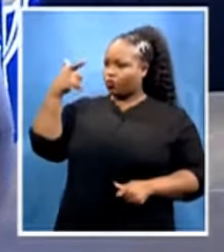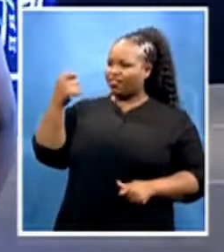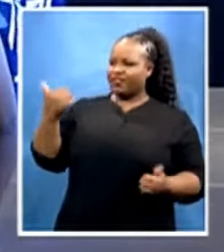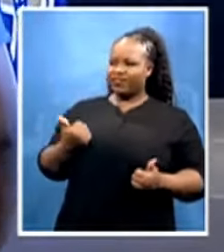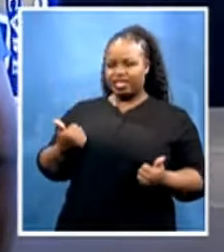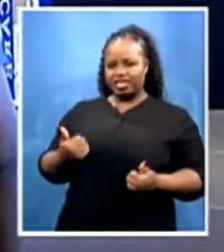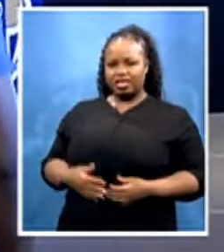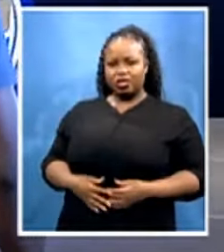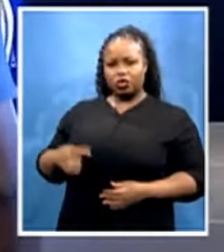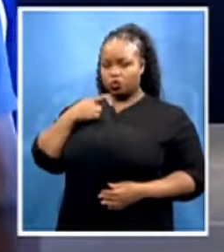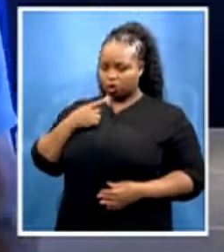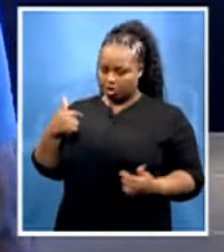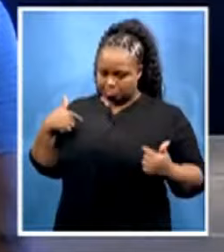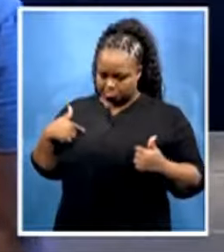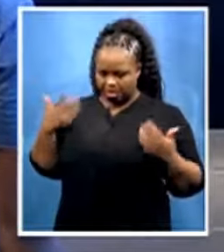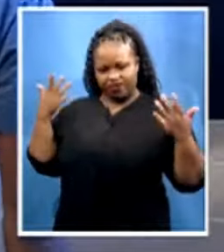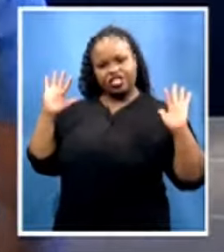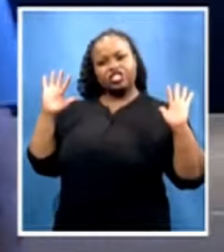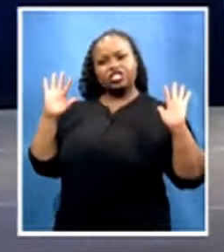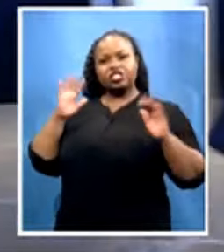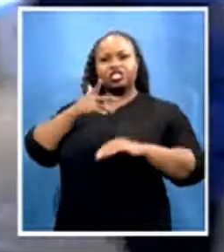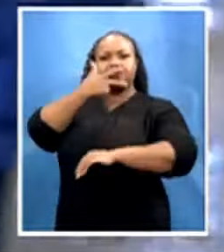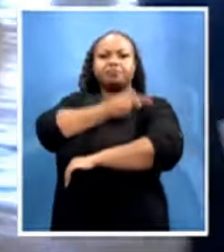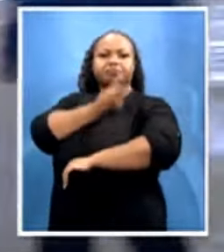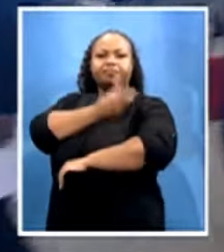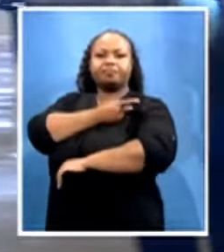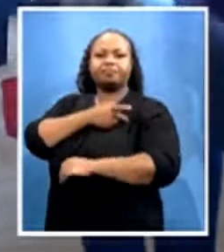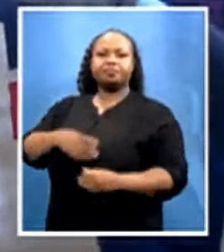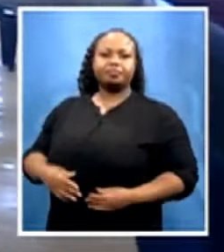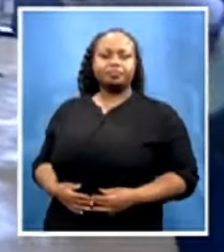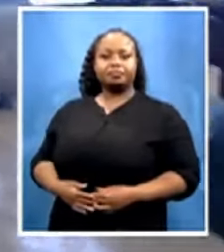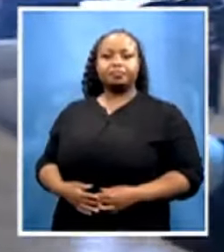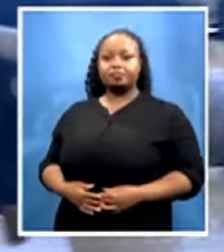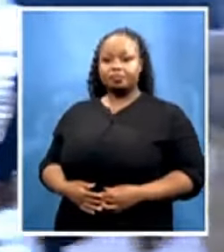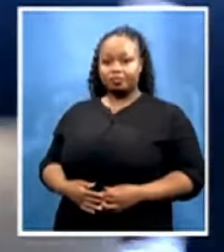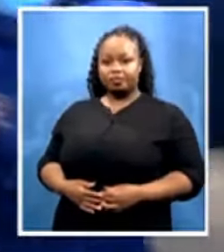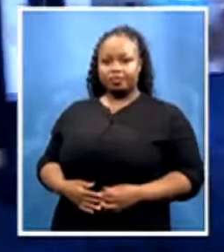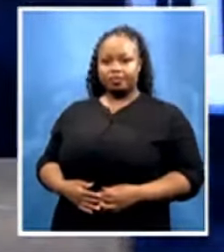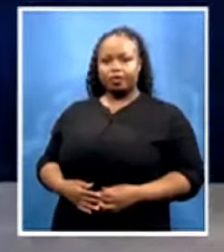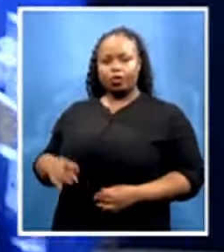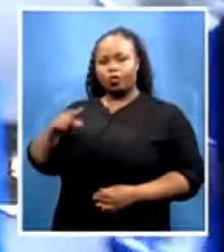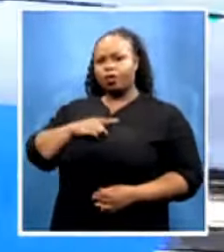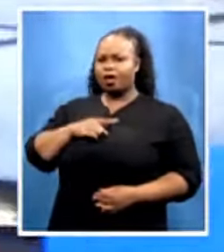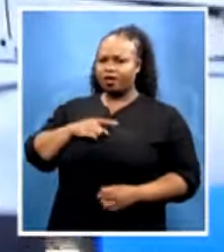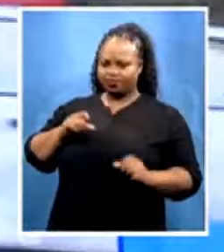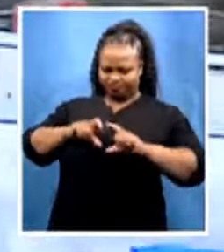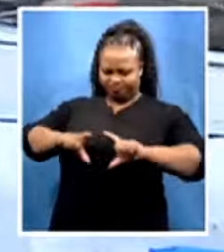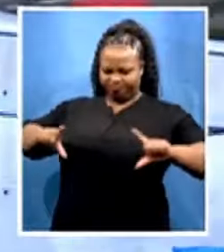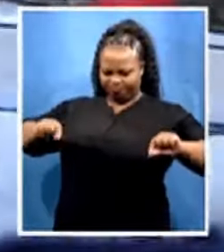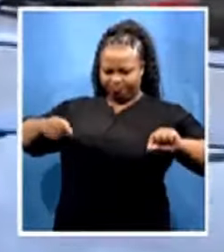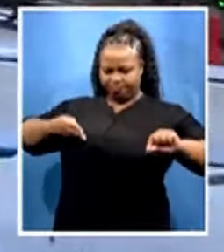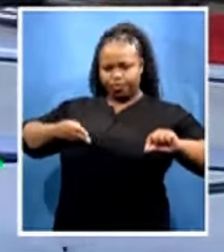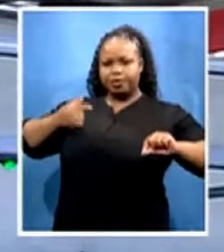done. And up there is written, I got my COVID-19 vaccine.